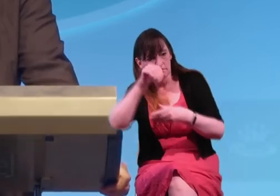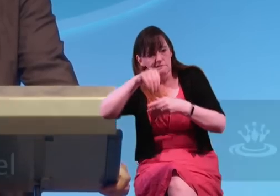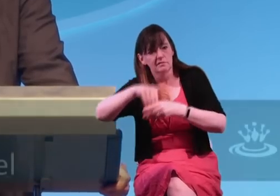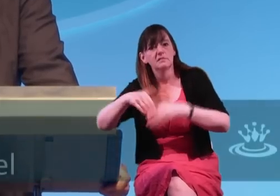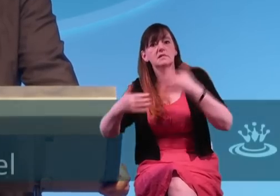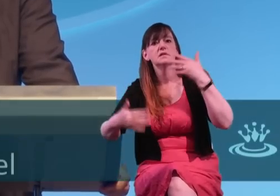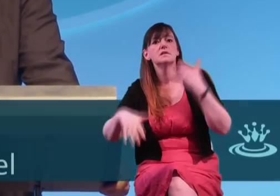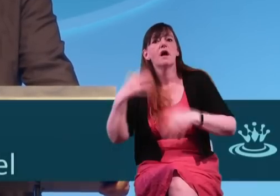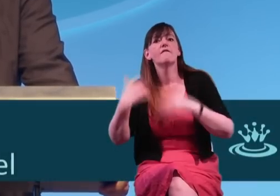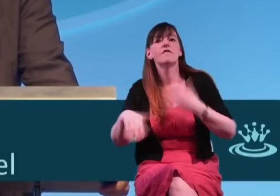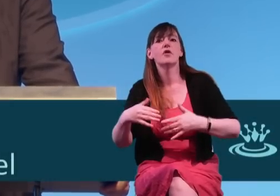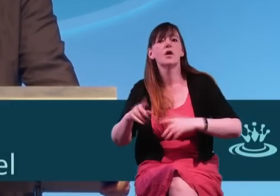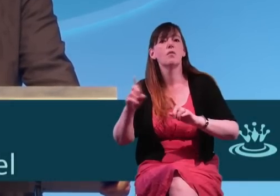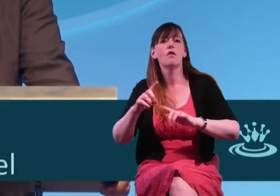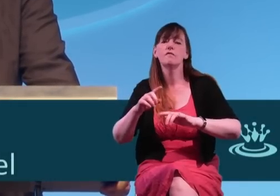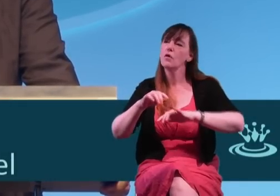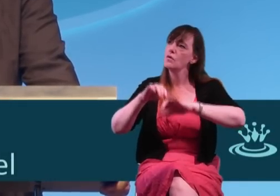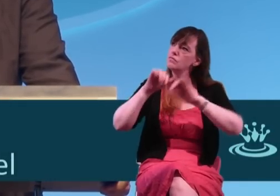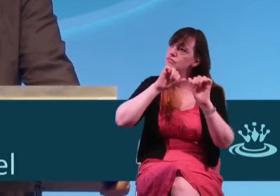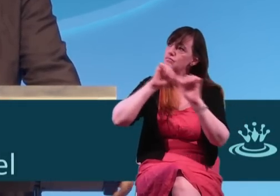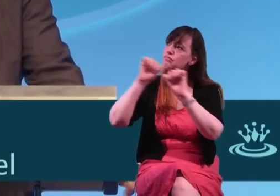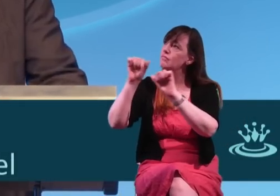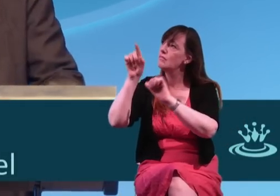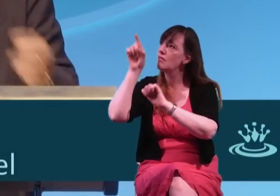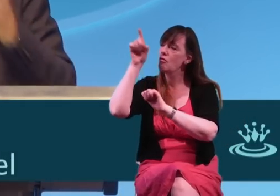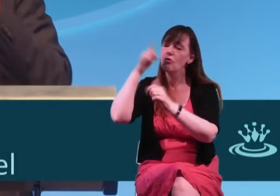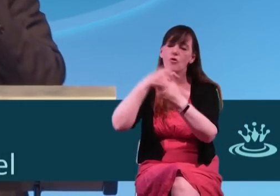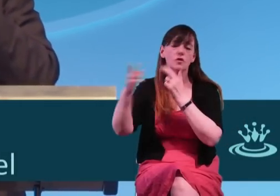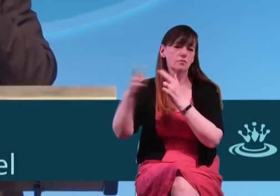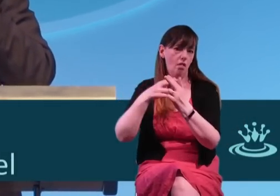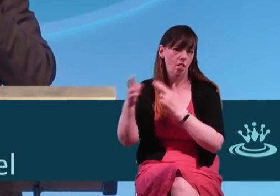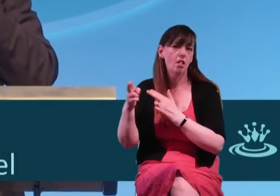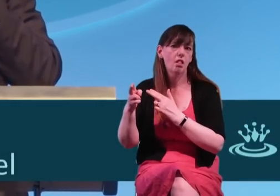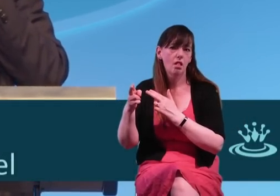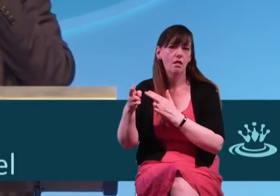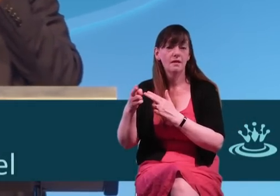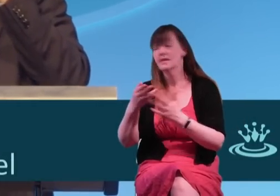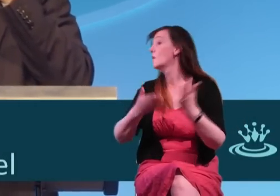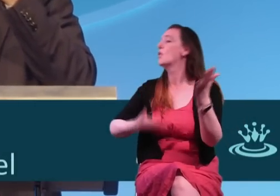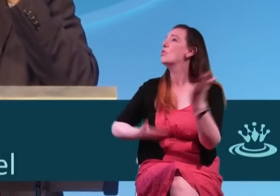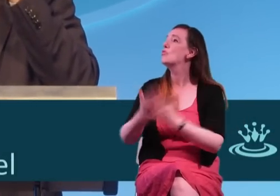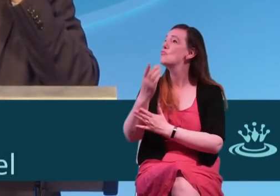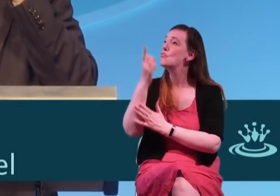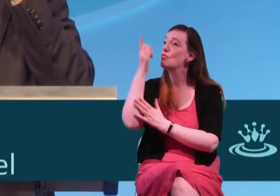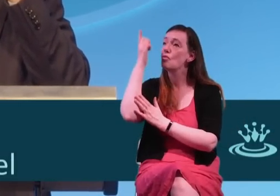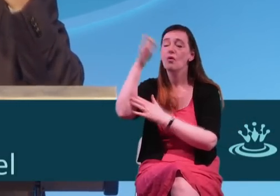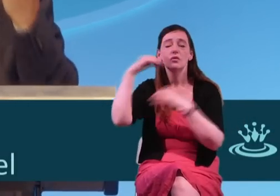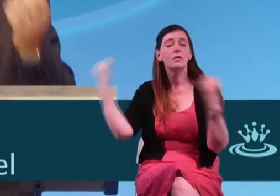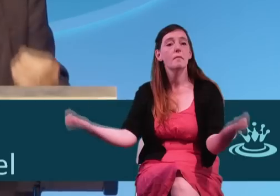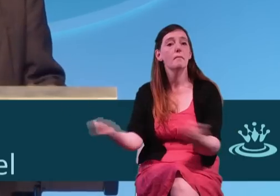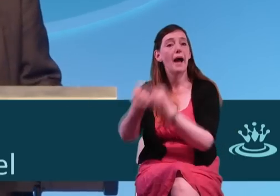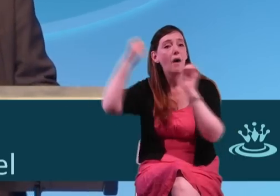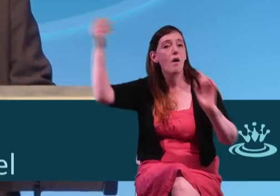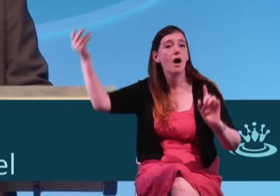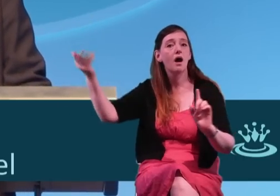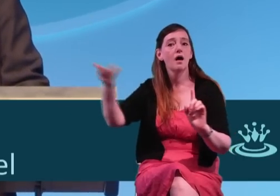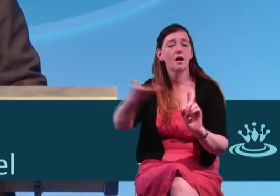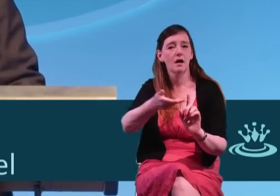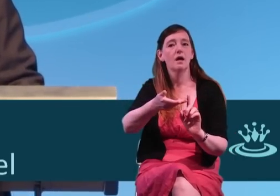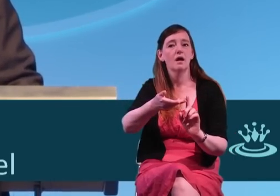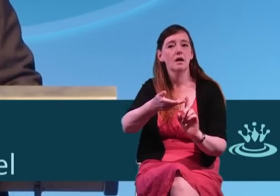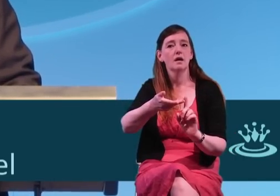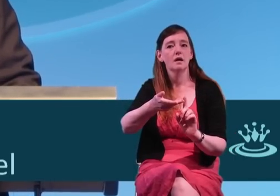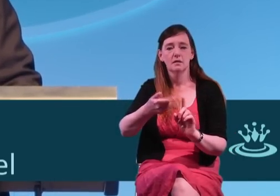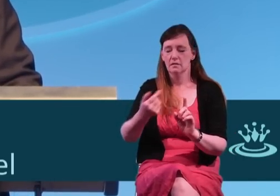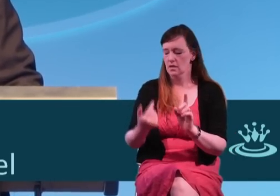gospel. Share in suffering for the gospel. Again, he says, by the power of God. One of the commentaries